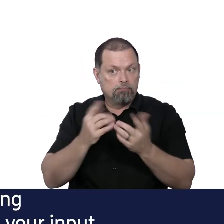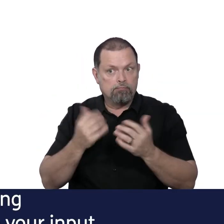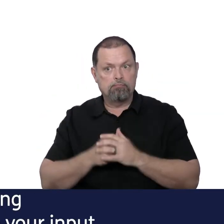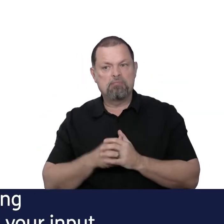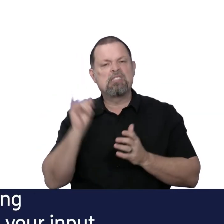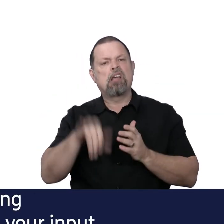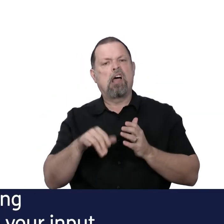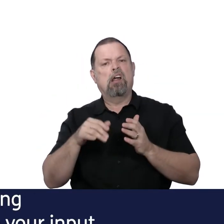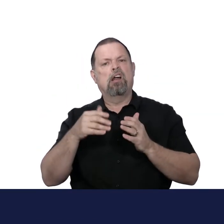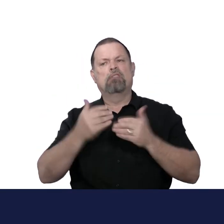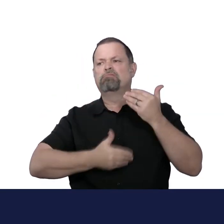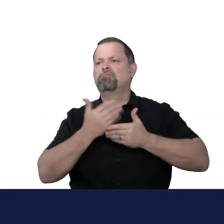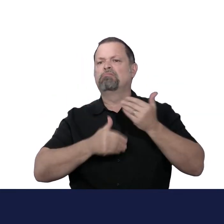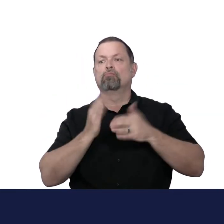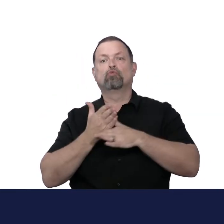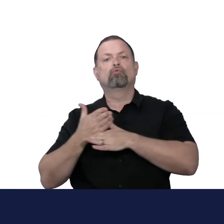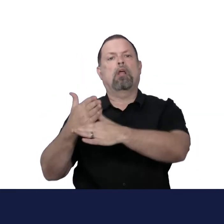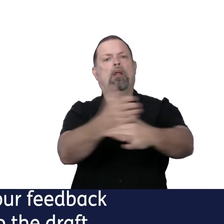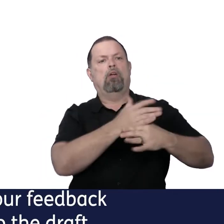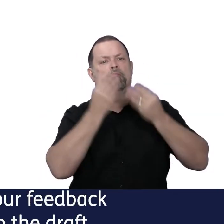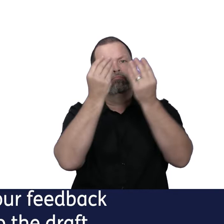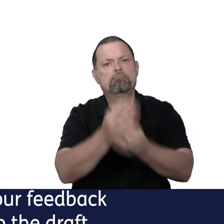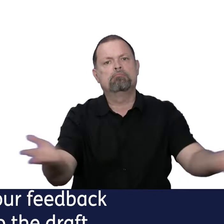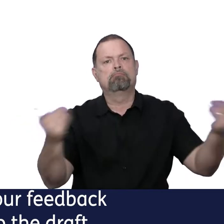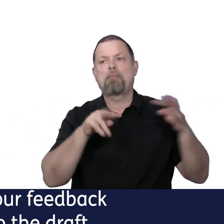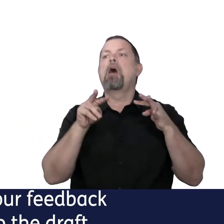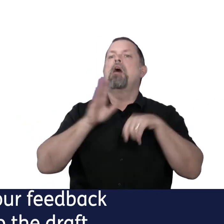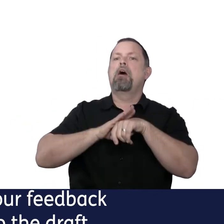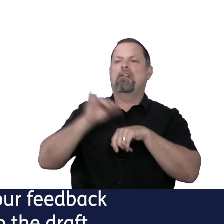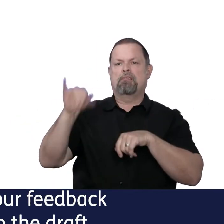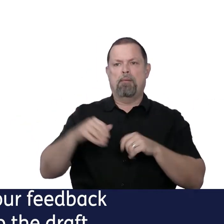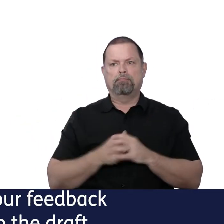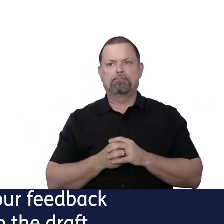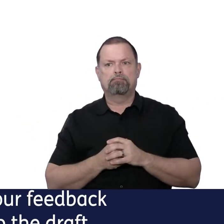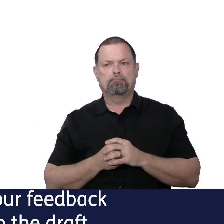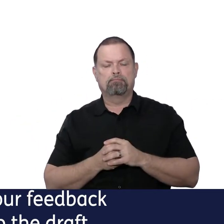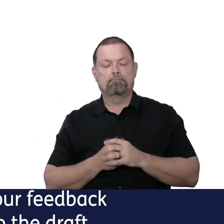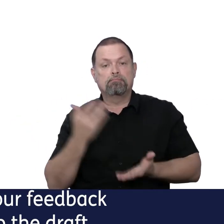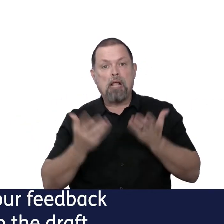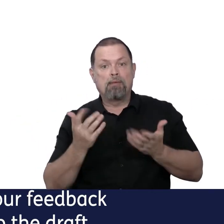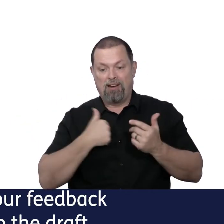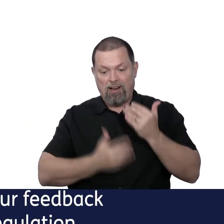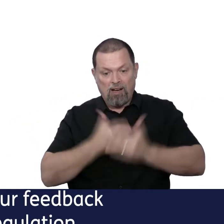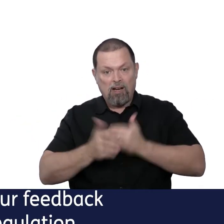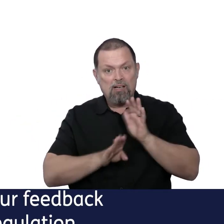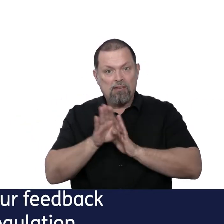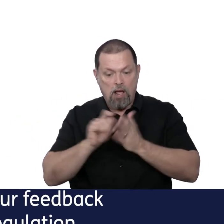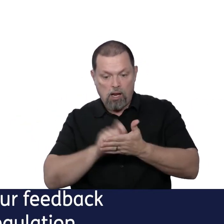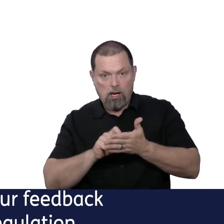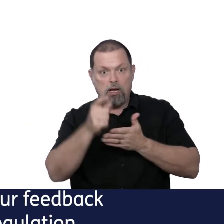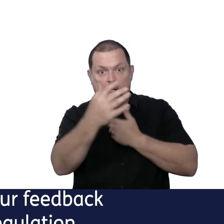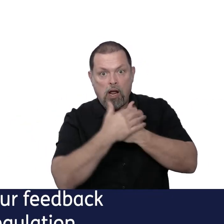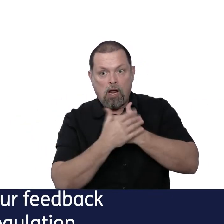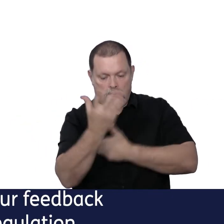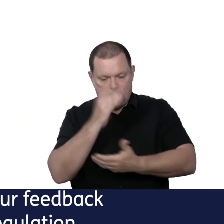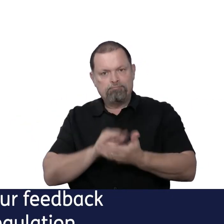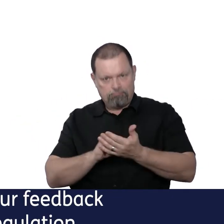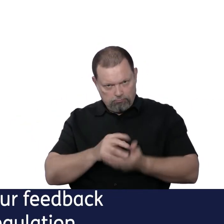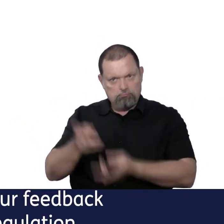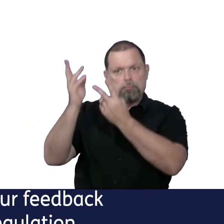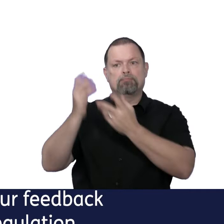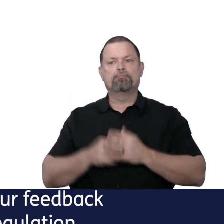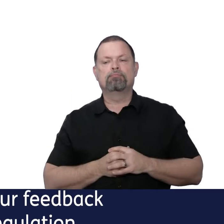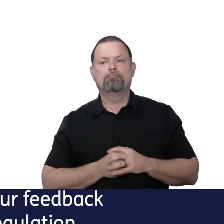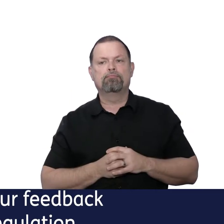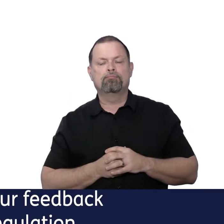have learned from your input. They might include some of your feedback when they make changes to the draft regulation. Or they